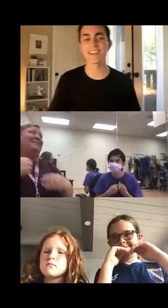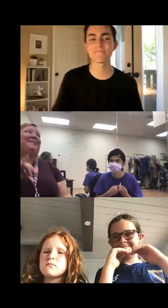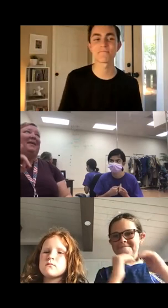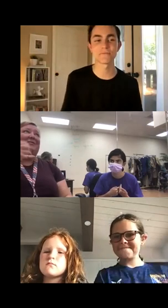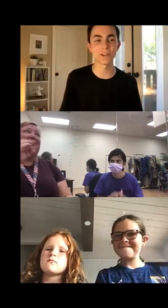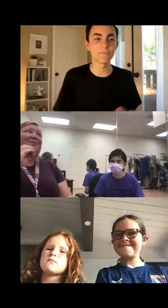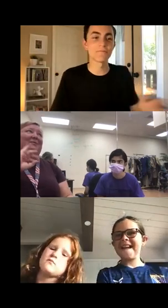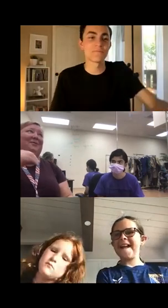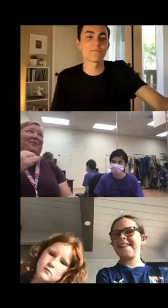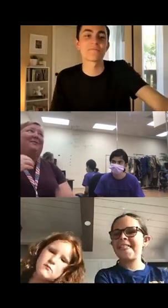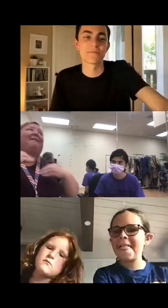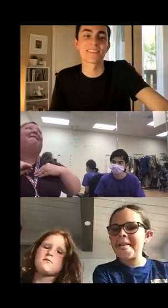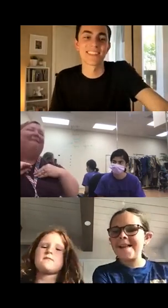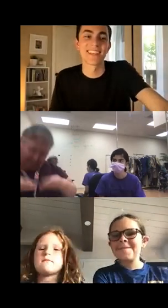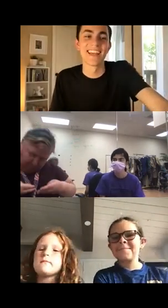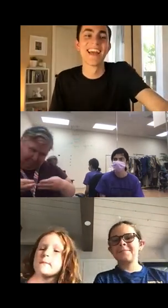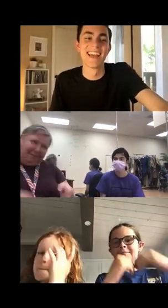Just like that, right?